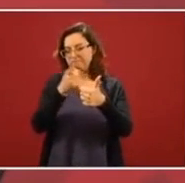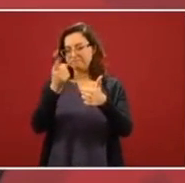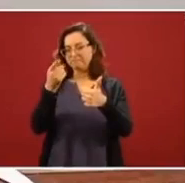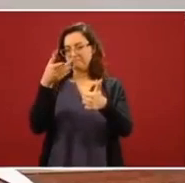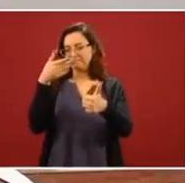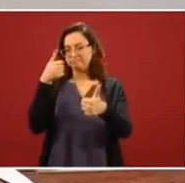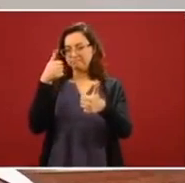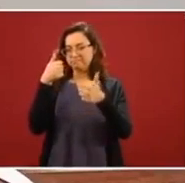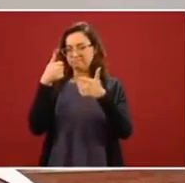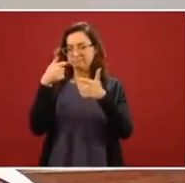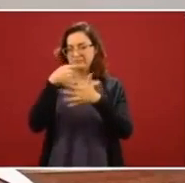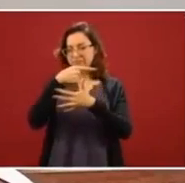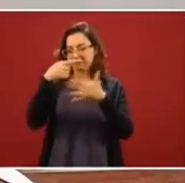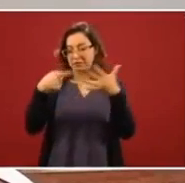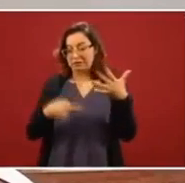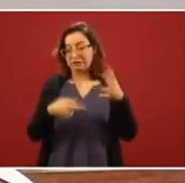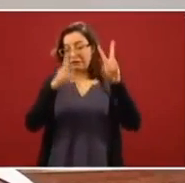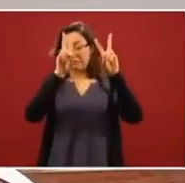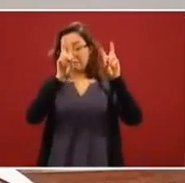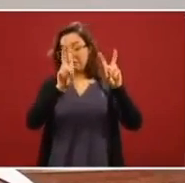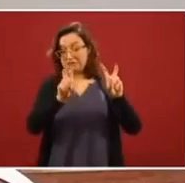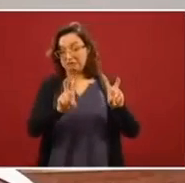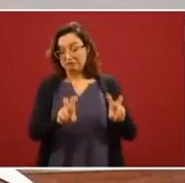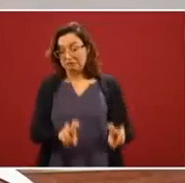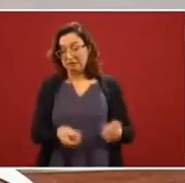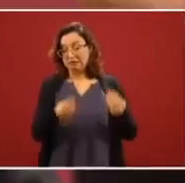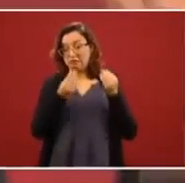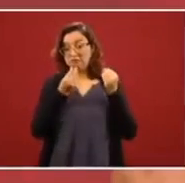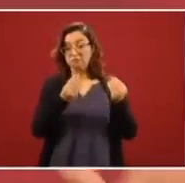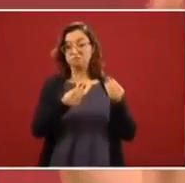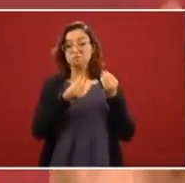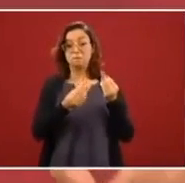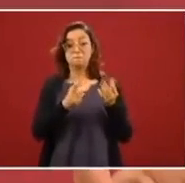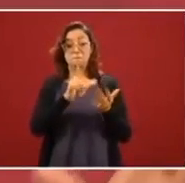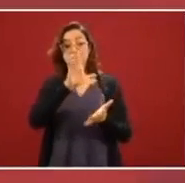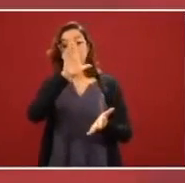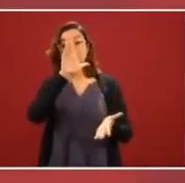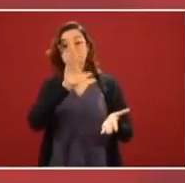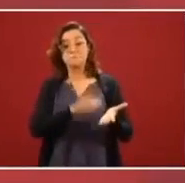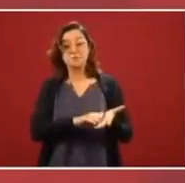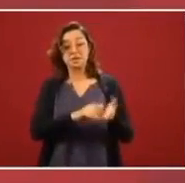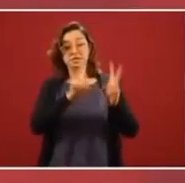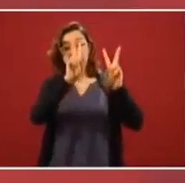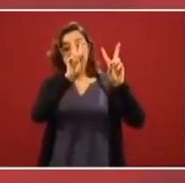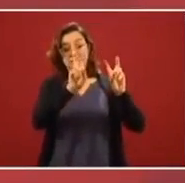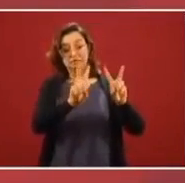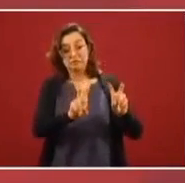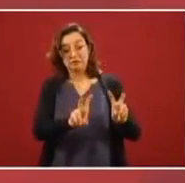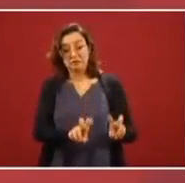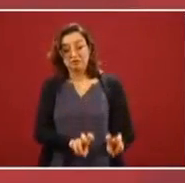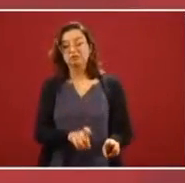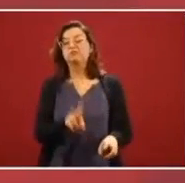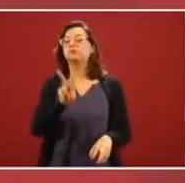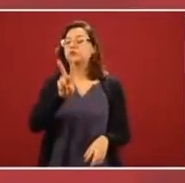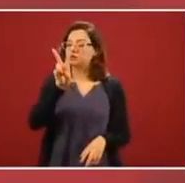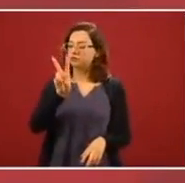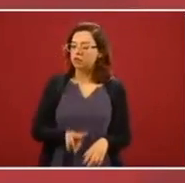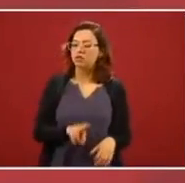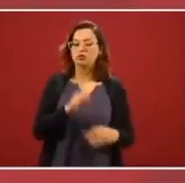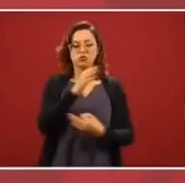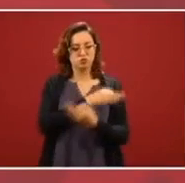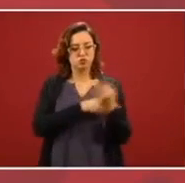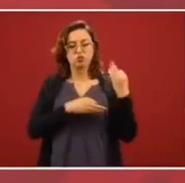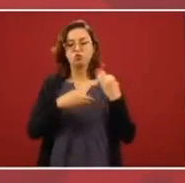priority. O sea, That is, pueden haber 1000 there could be thousands demandas sentidas, that are